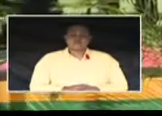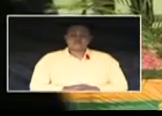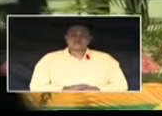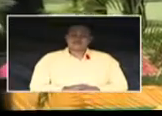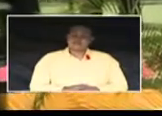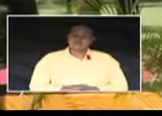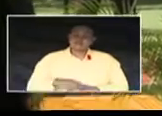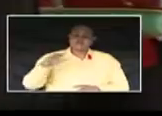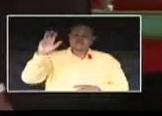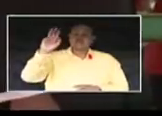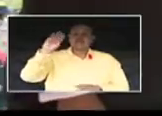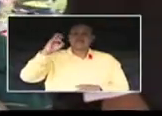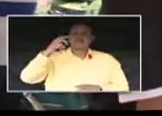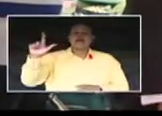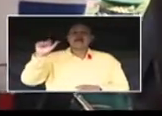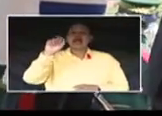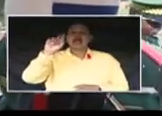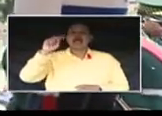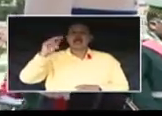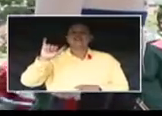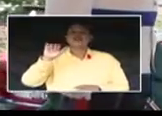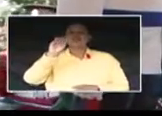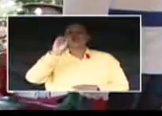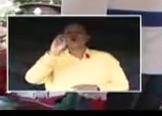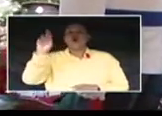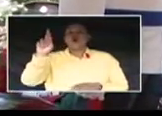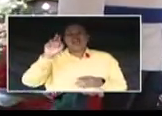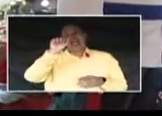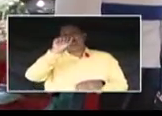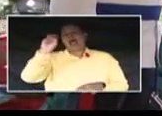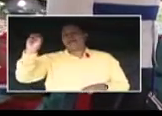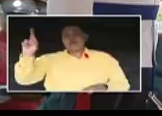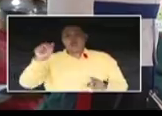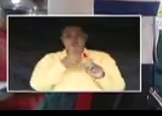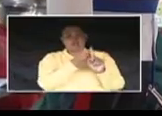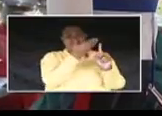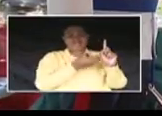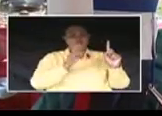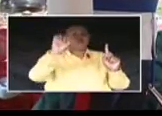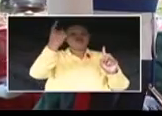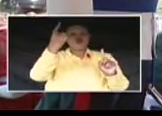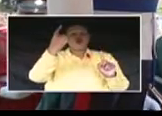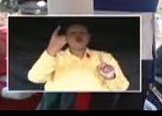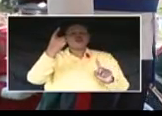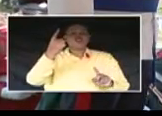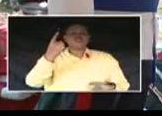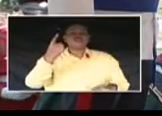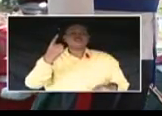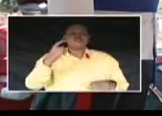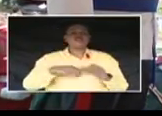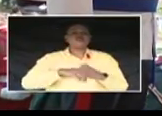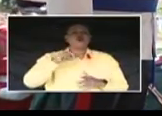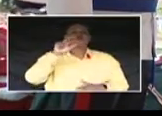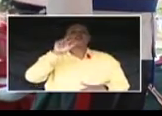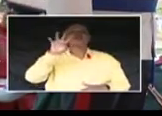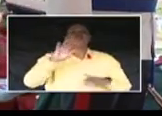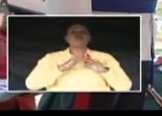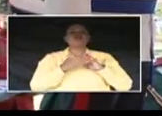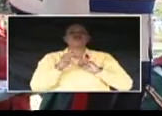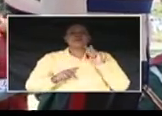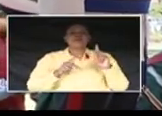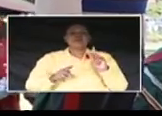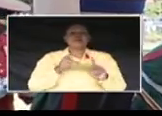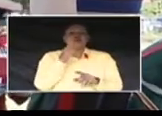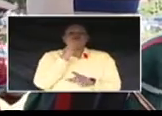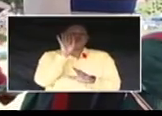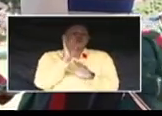So Michael Anthony Amar is the first of 34 Jamaicans who will be